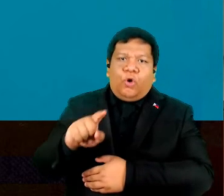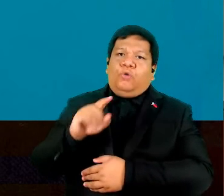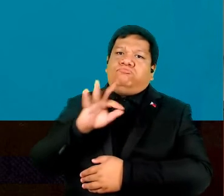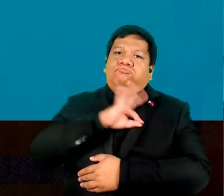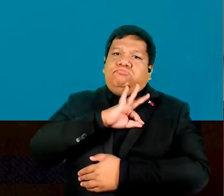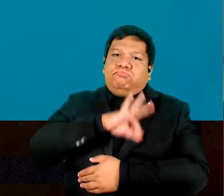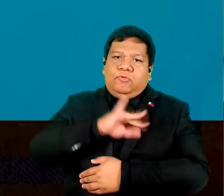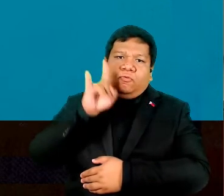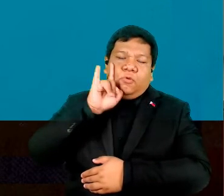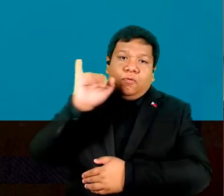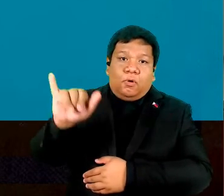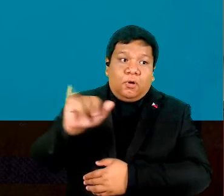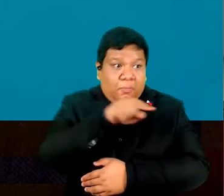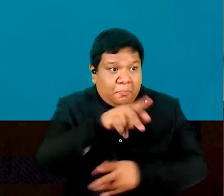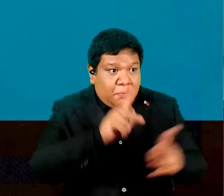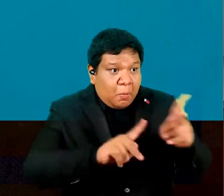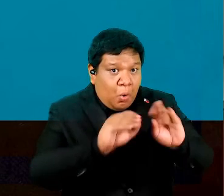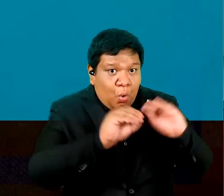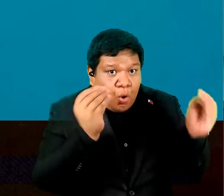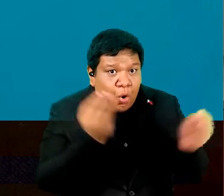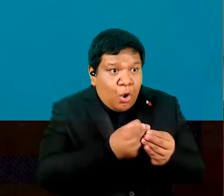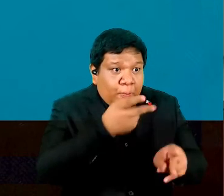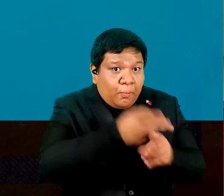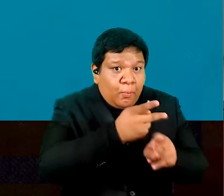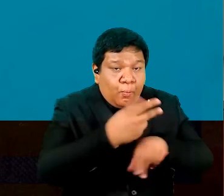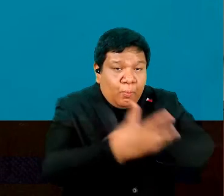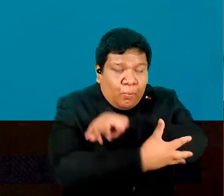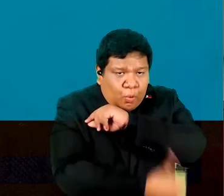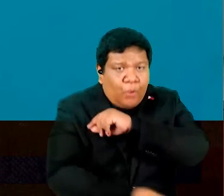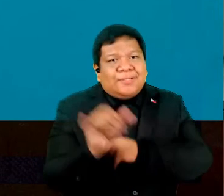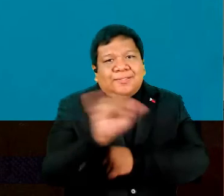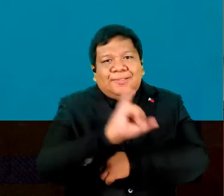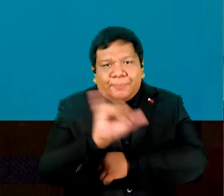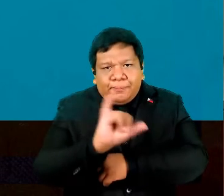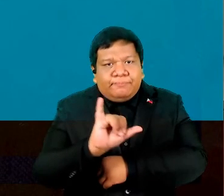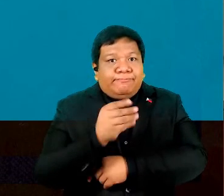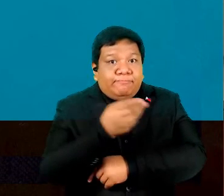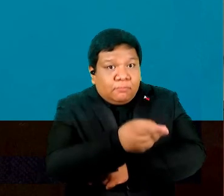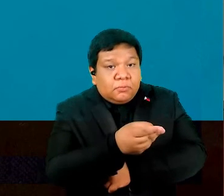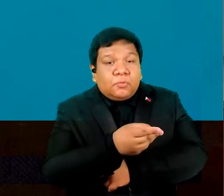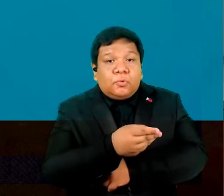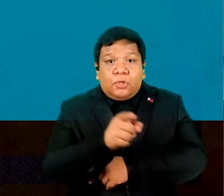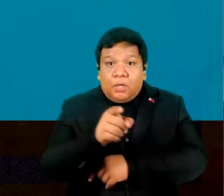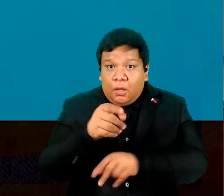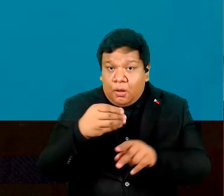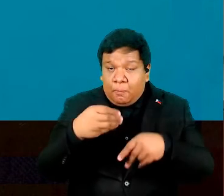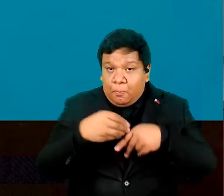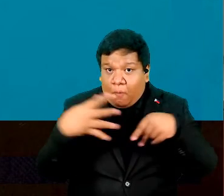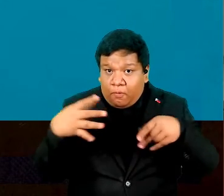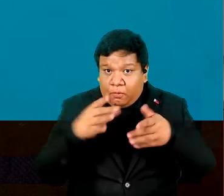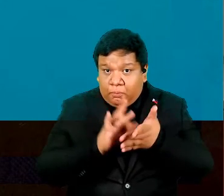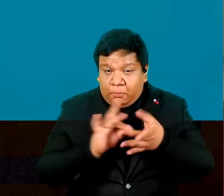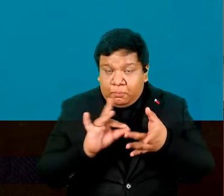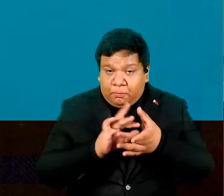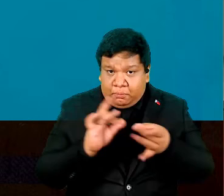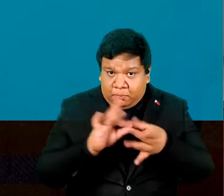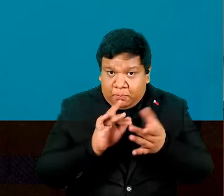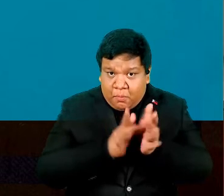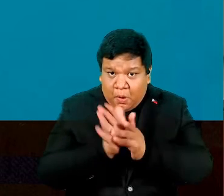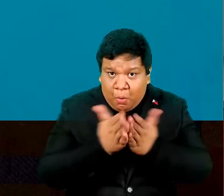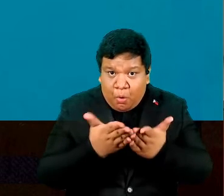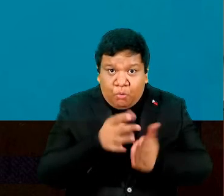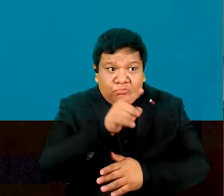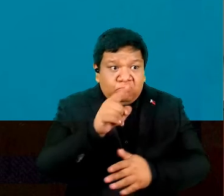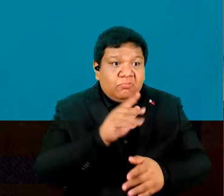poor and welfare of people who are lost. Proverbs 19:17, whoever is kind to the poor lends to the Lord, and he